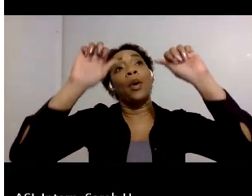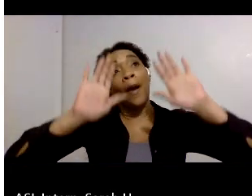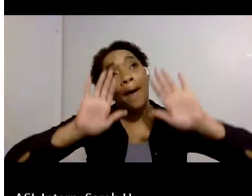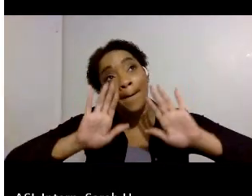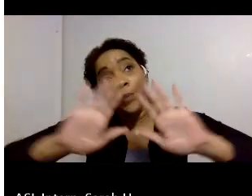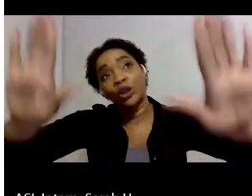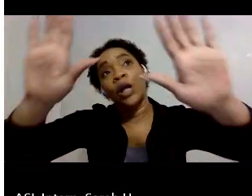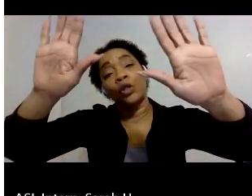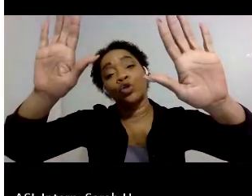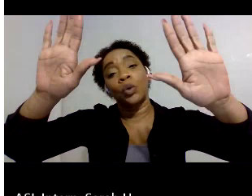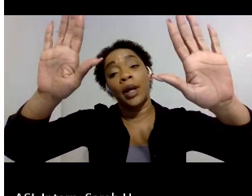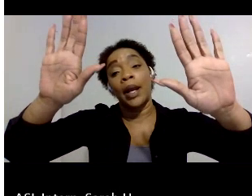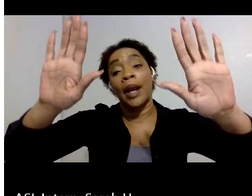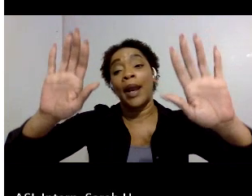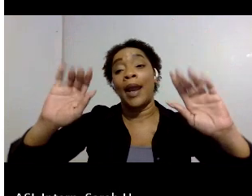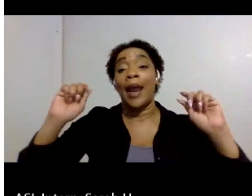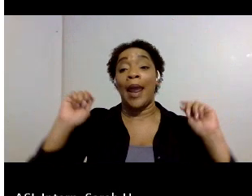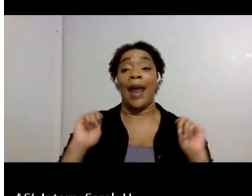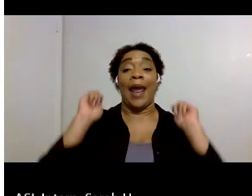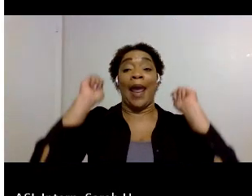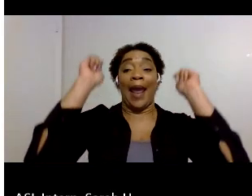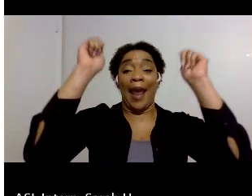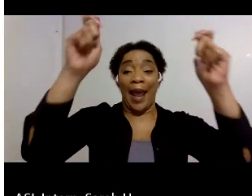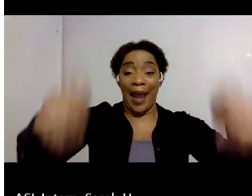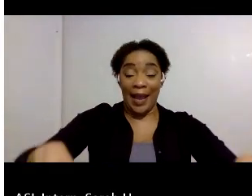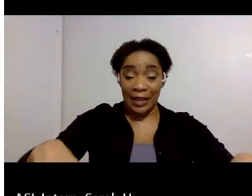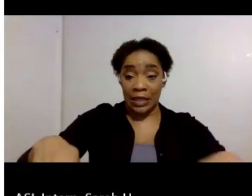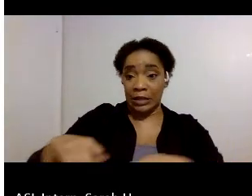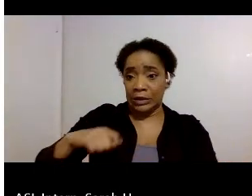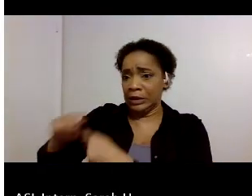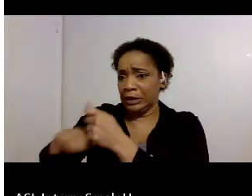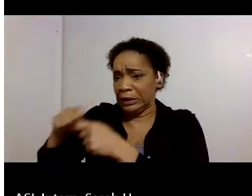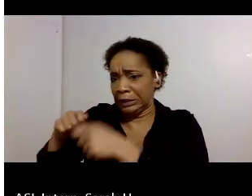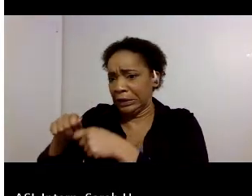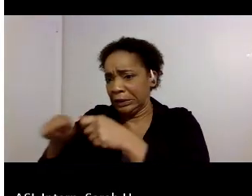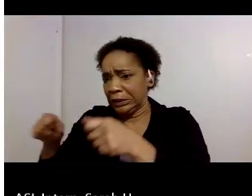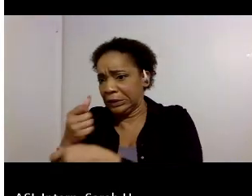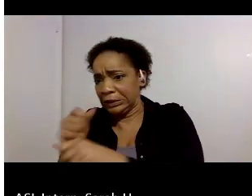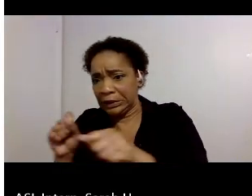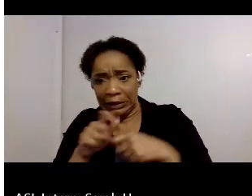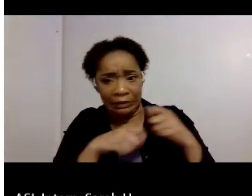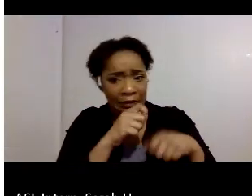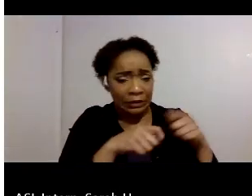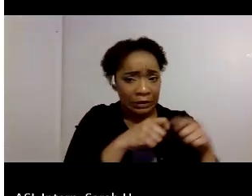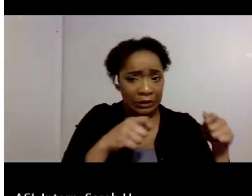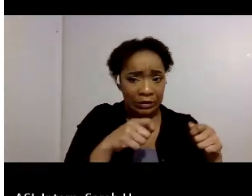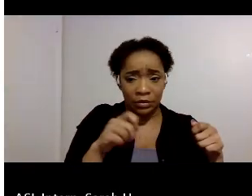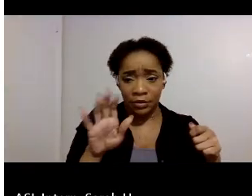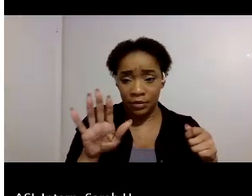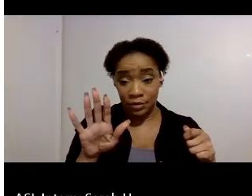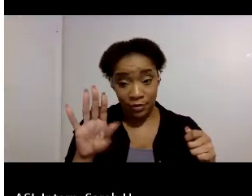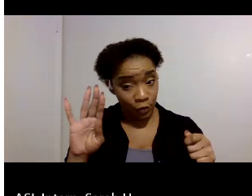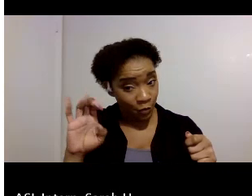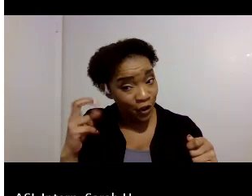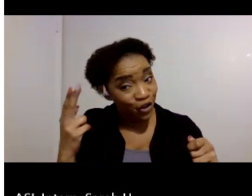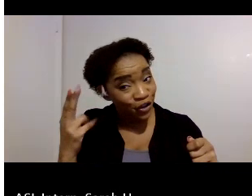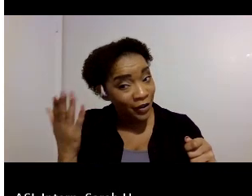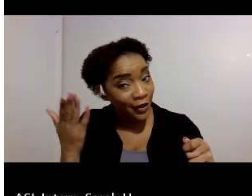securely and safely hang this outside of my window. And we're talking Michigan. So